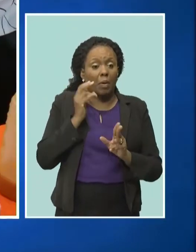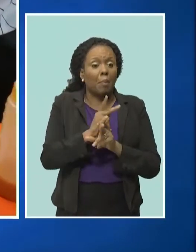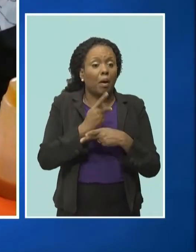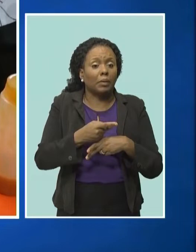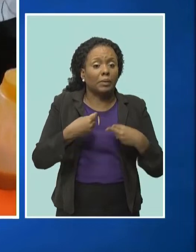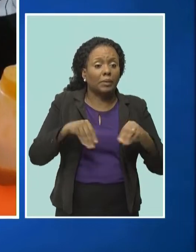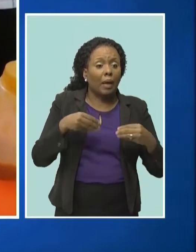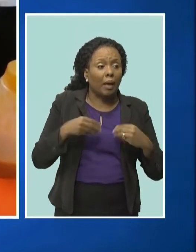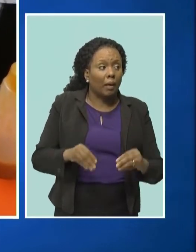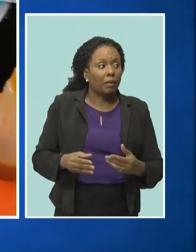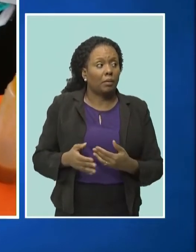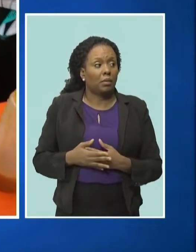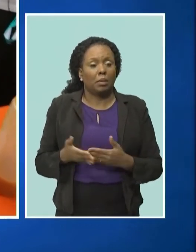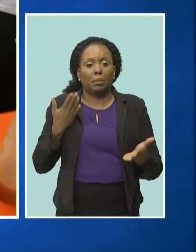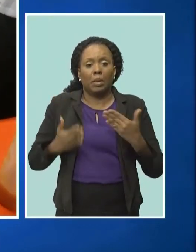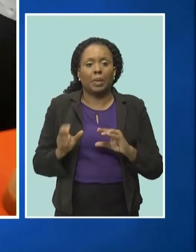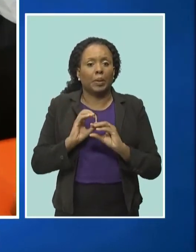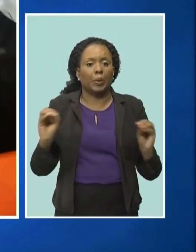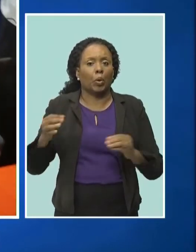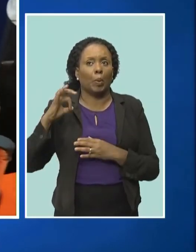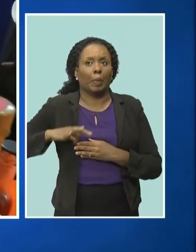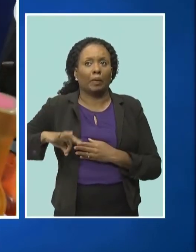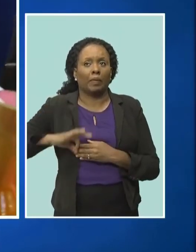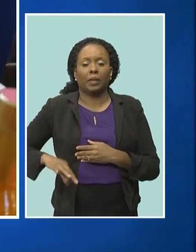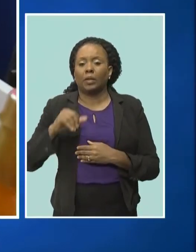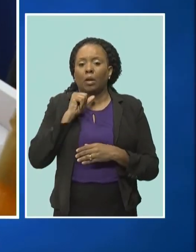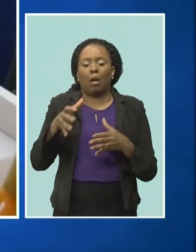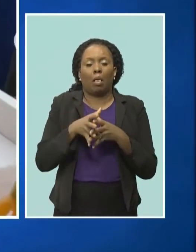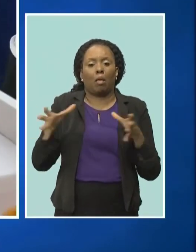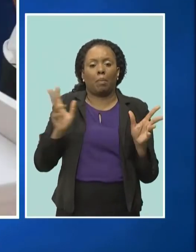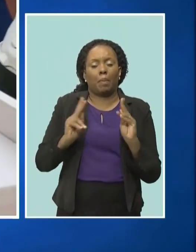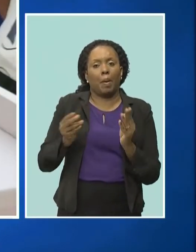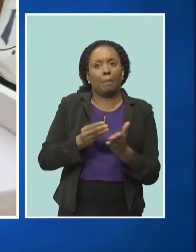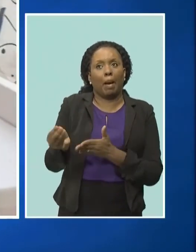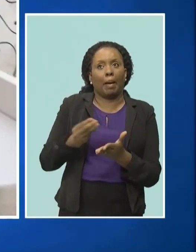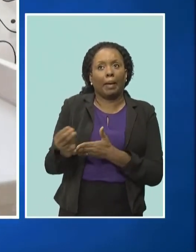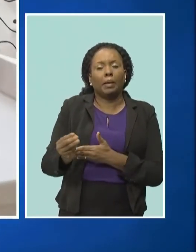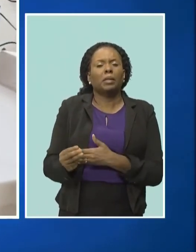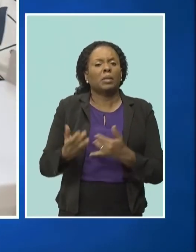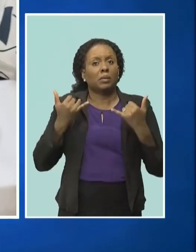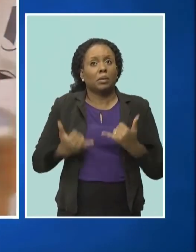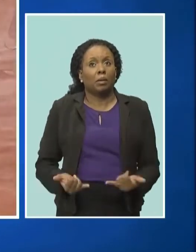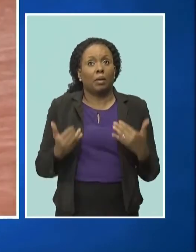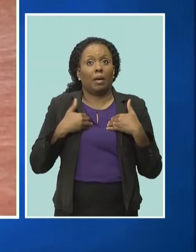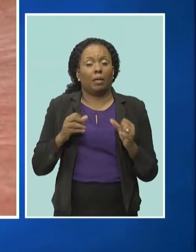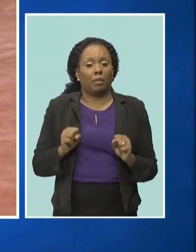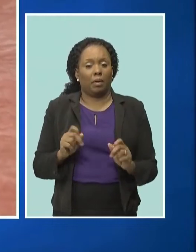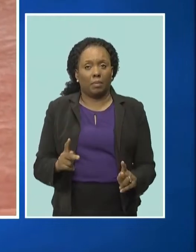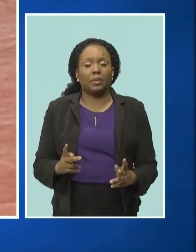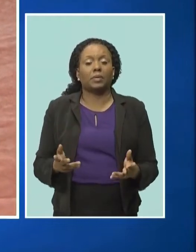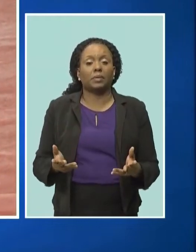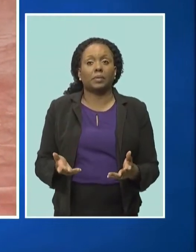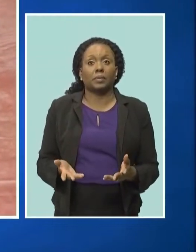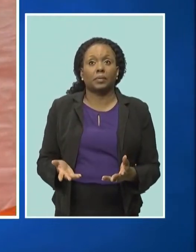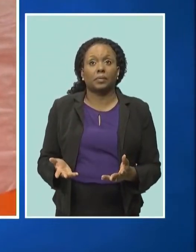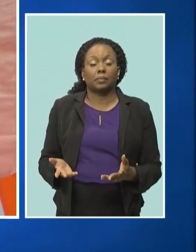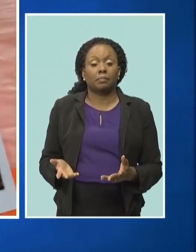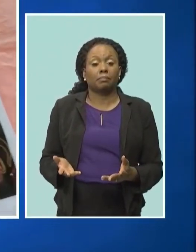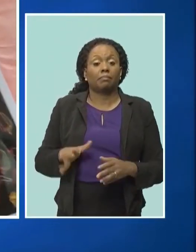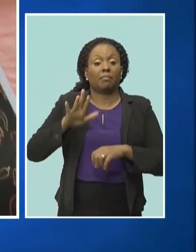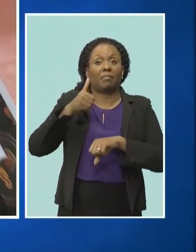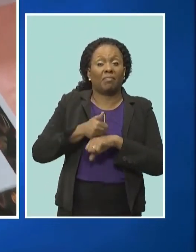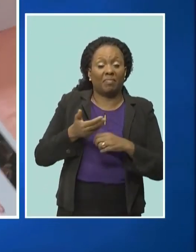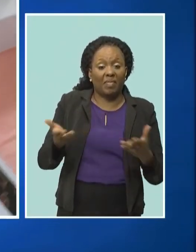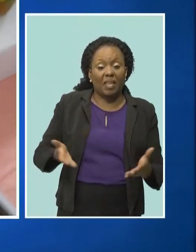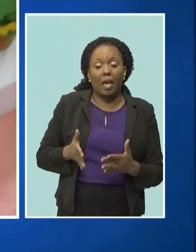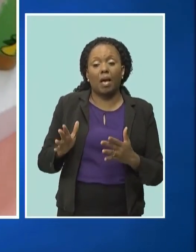make a loss. Some people can make a loss depending on traffic as well too. So having the opportunity to get in through some of the development agencies